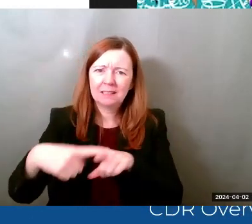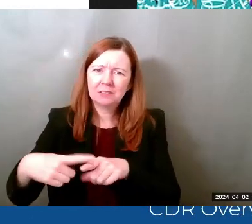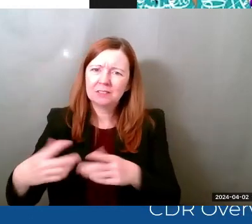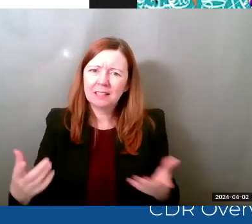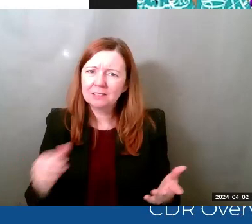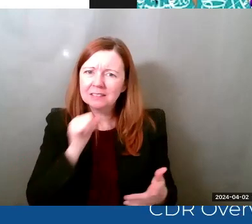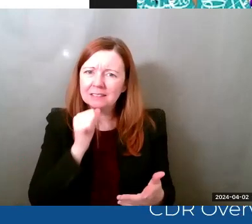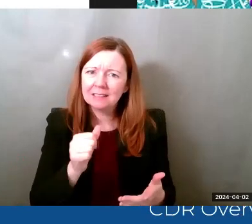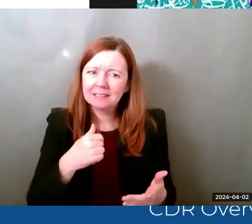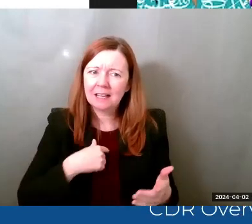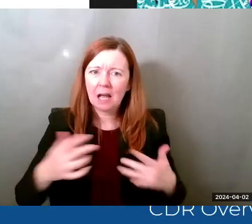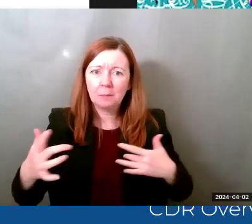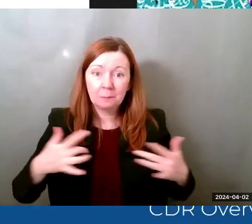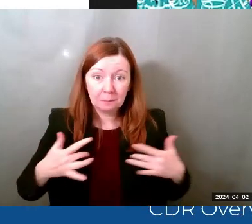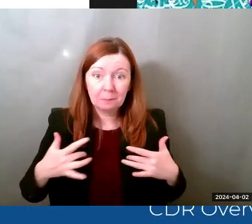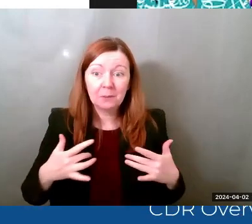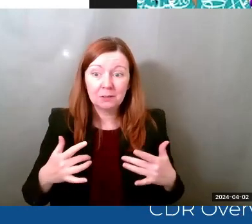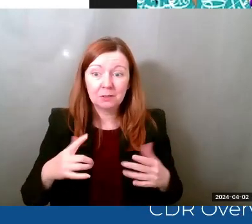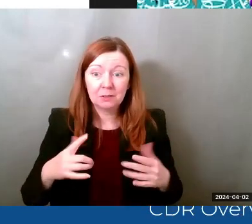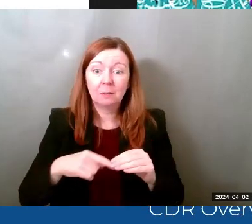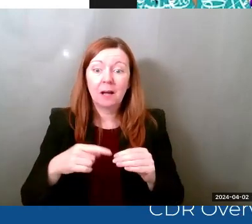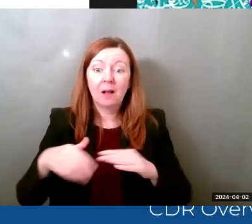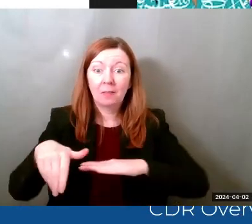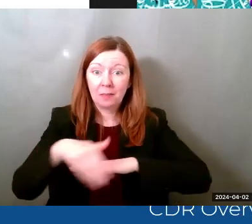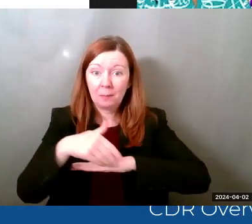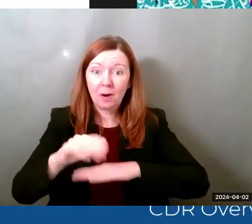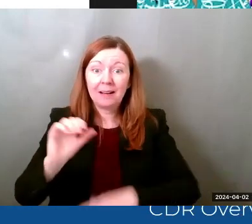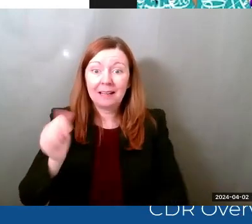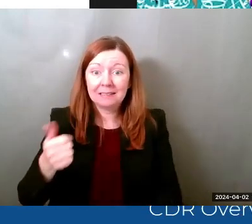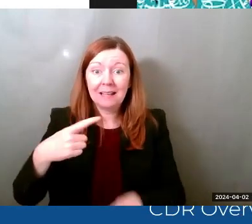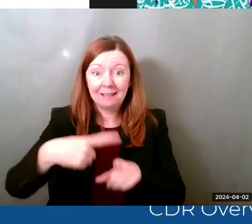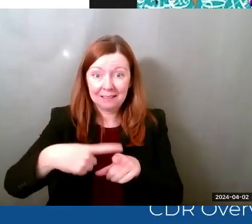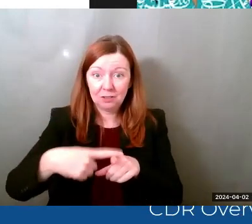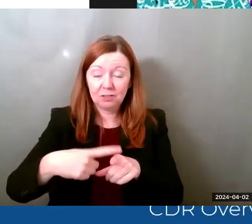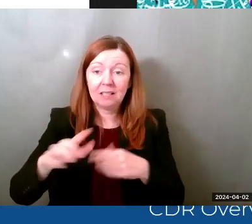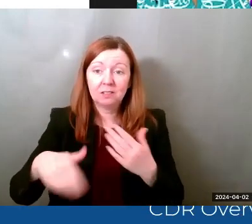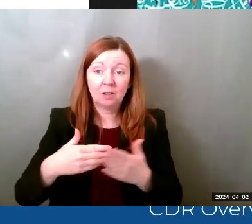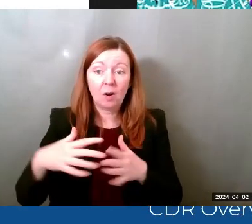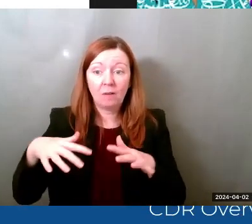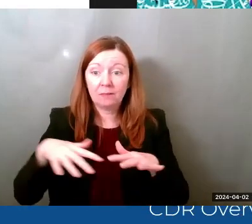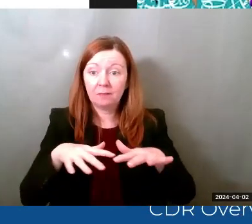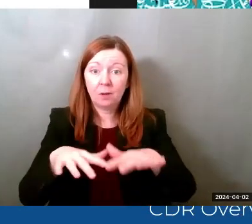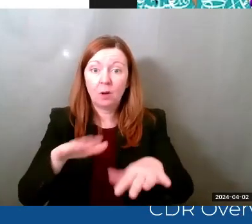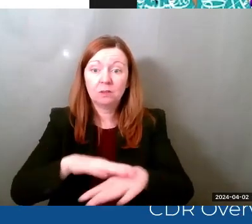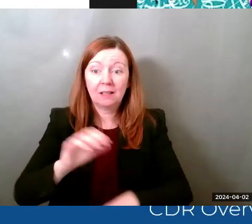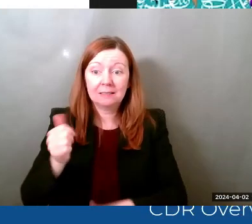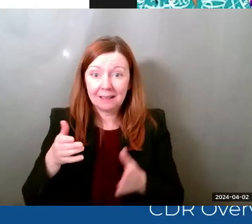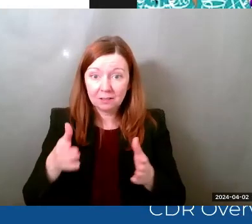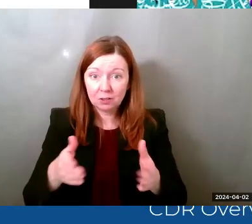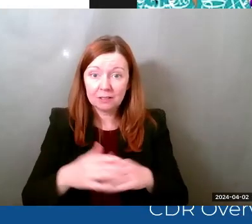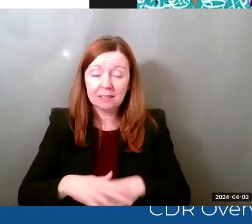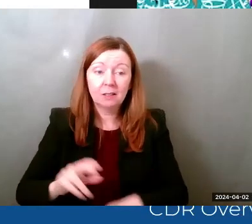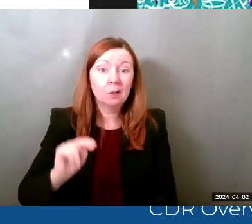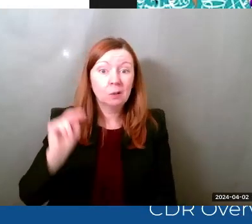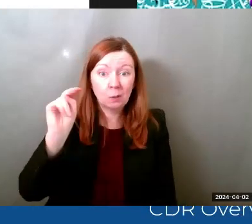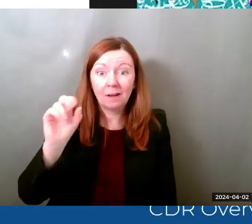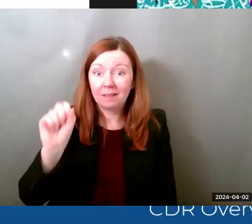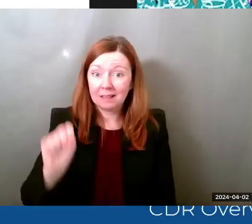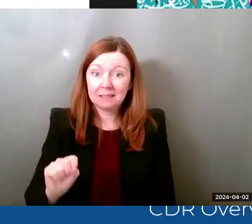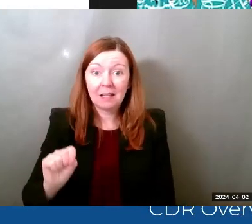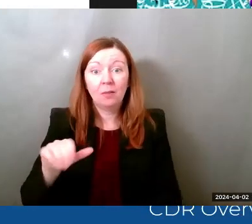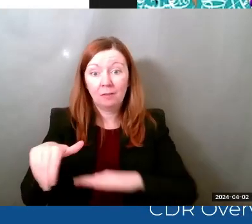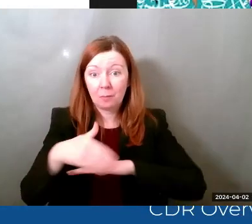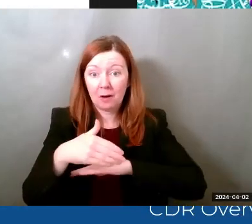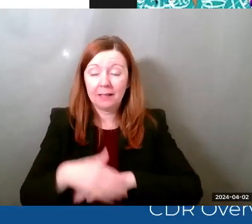I'm particularly concerned about the Market and 10th intersection and all the flows on 10th North Street and south of